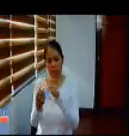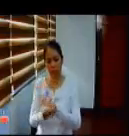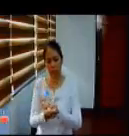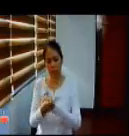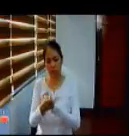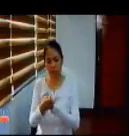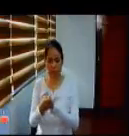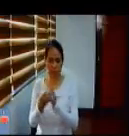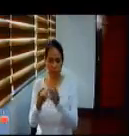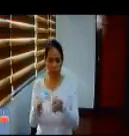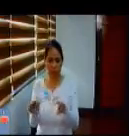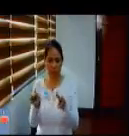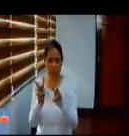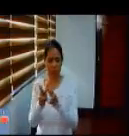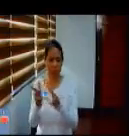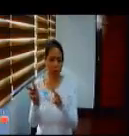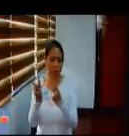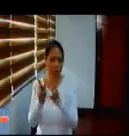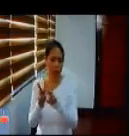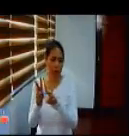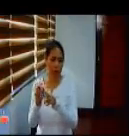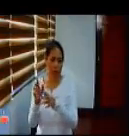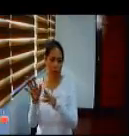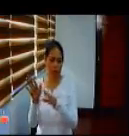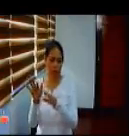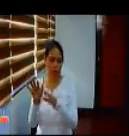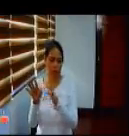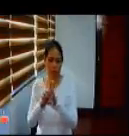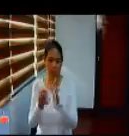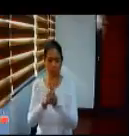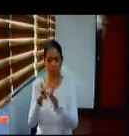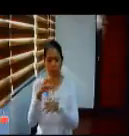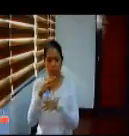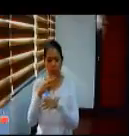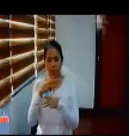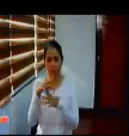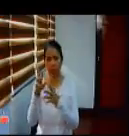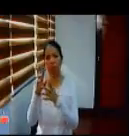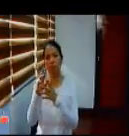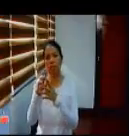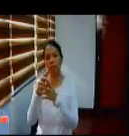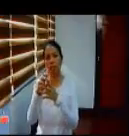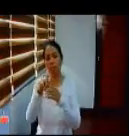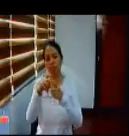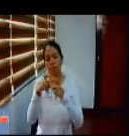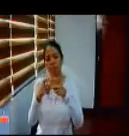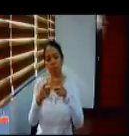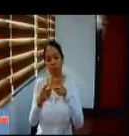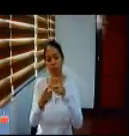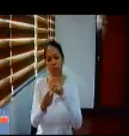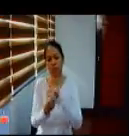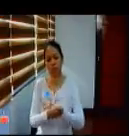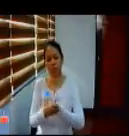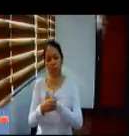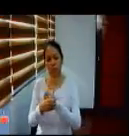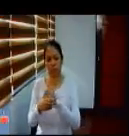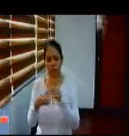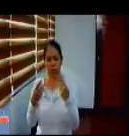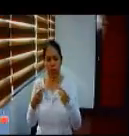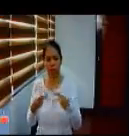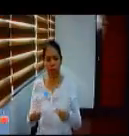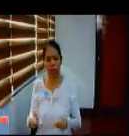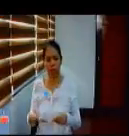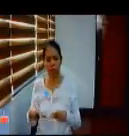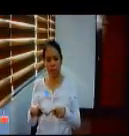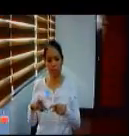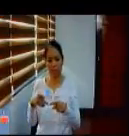of the biophysical parameters, like water, changes the physicochemical properties of the soil. And as